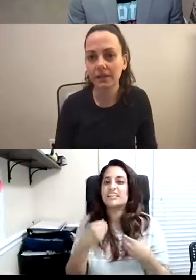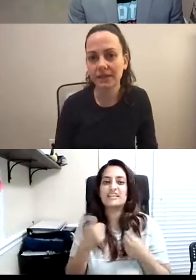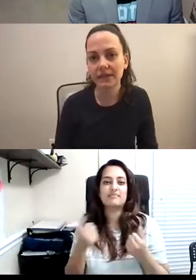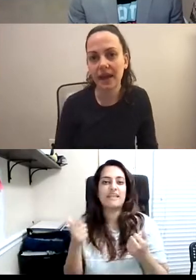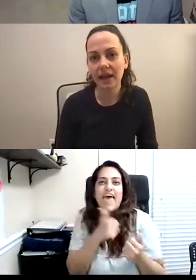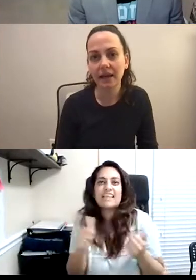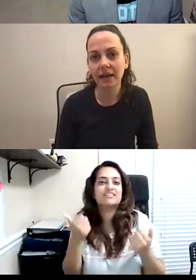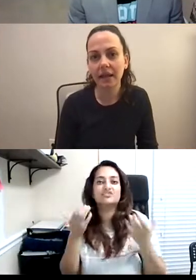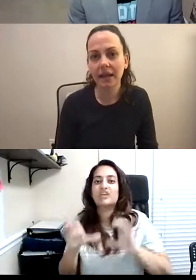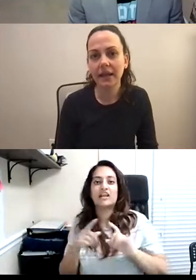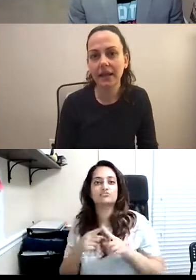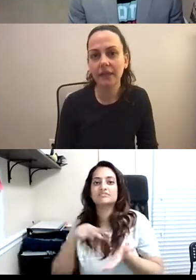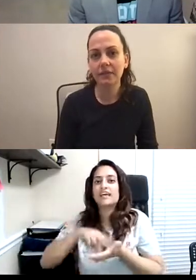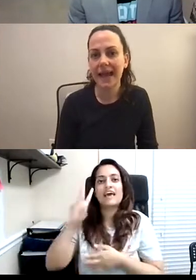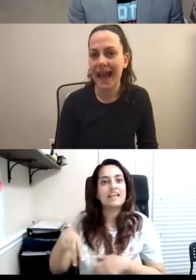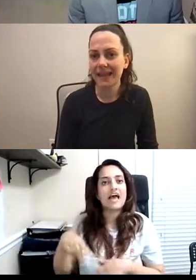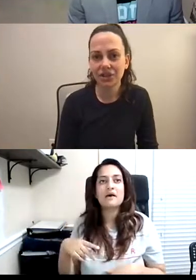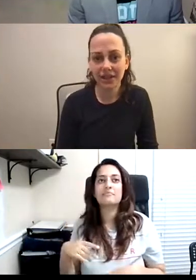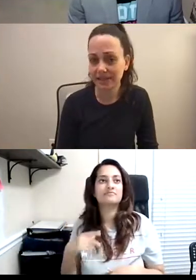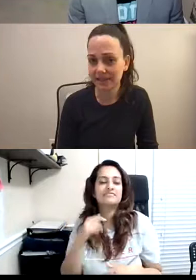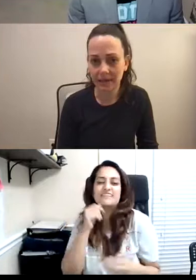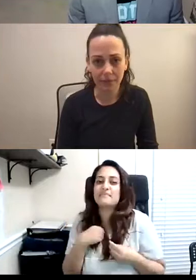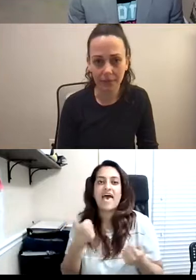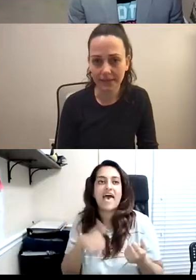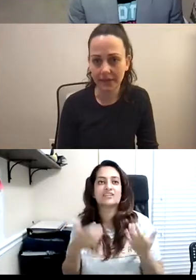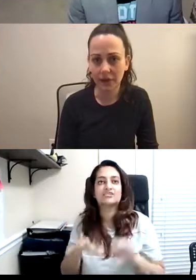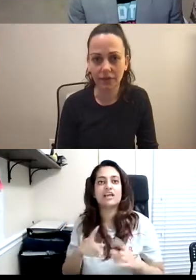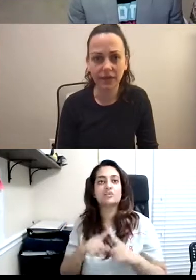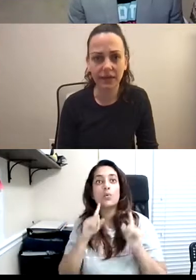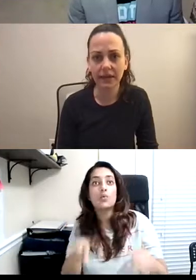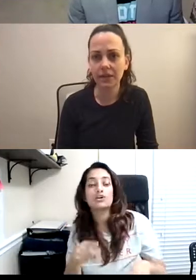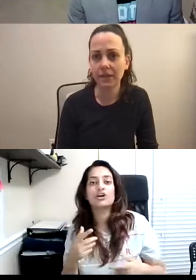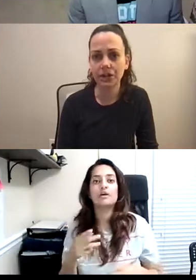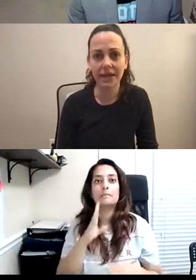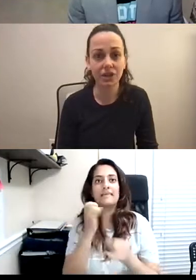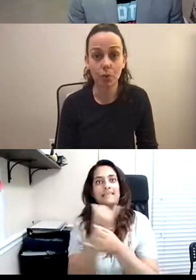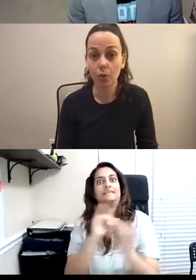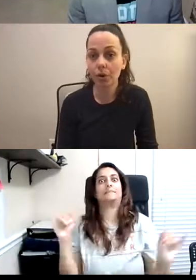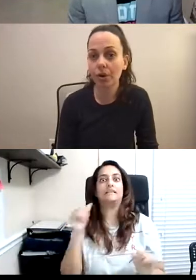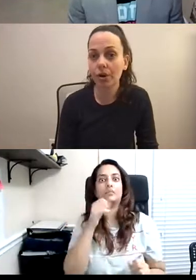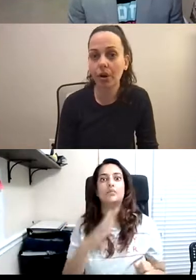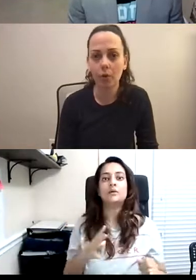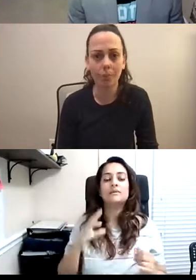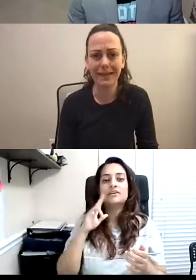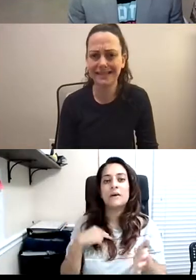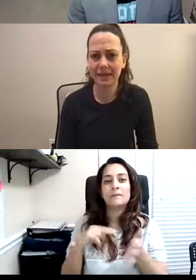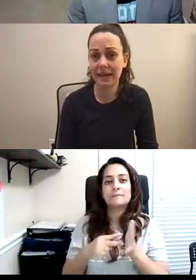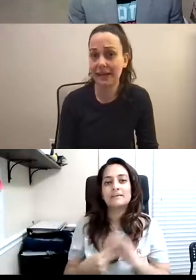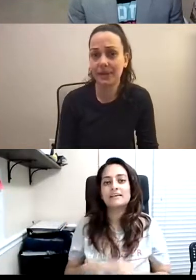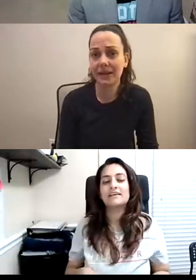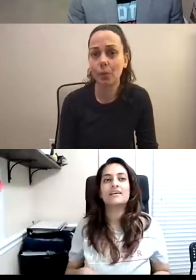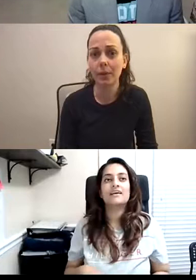me off to the side. He didn't give me any chance to stand up for myself. He didn't give me a chance to order or be